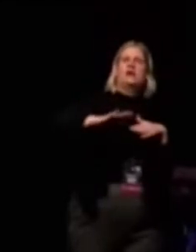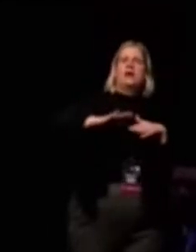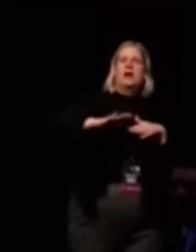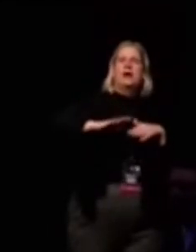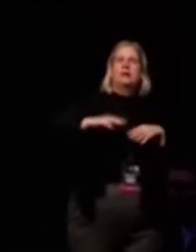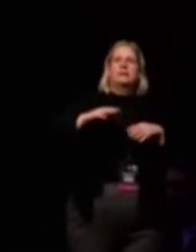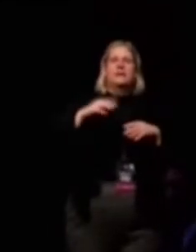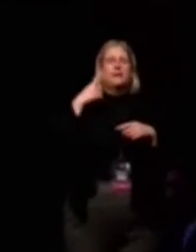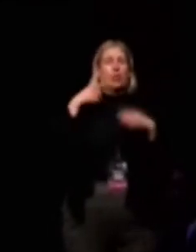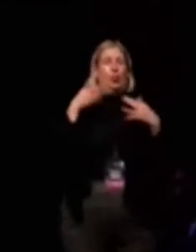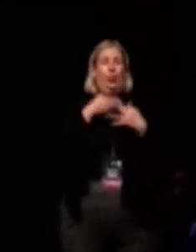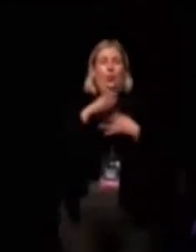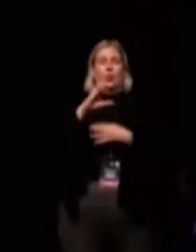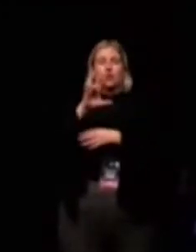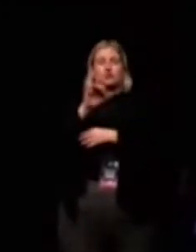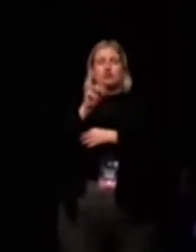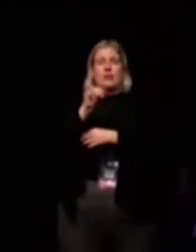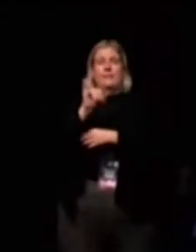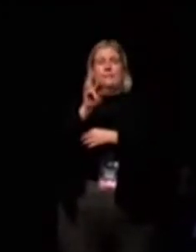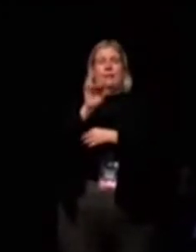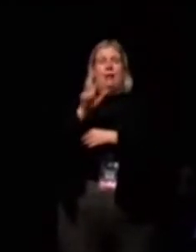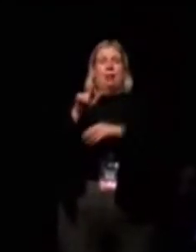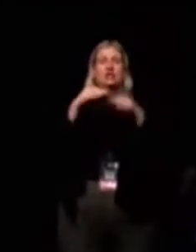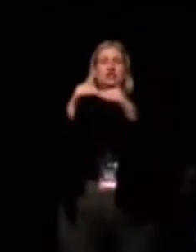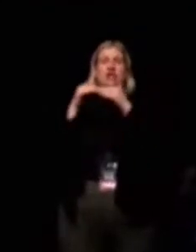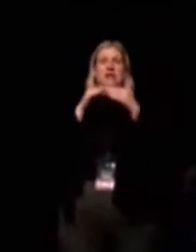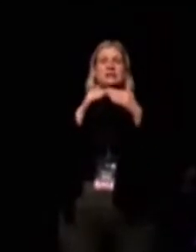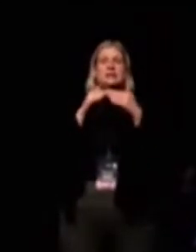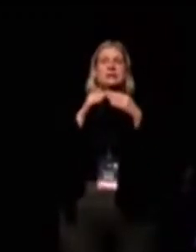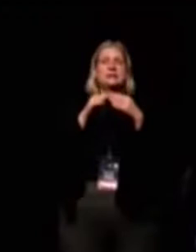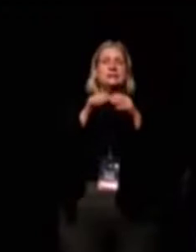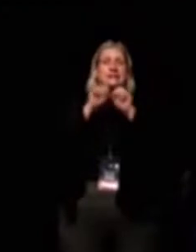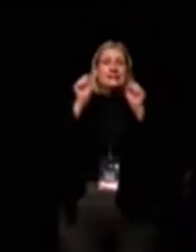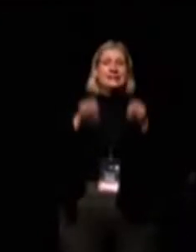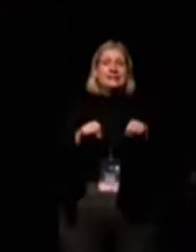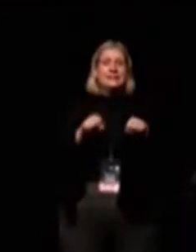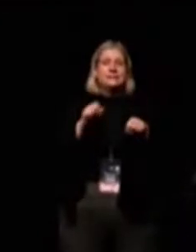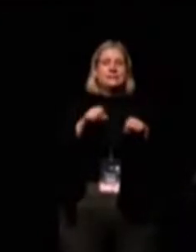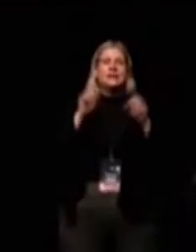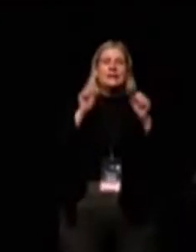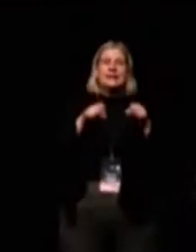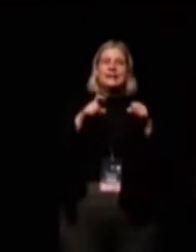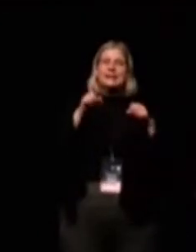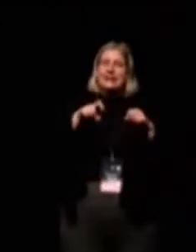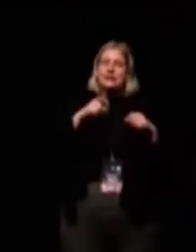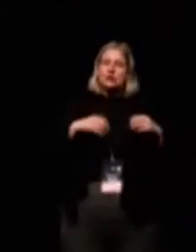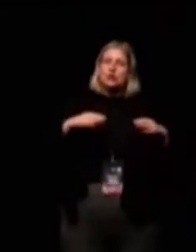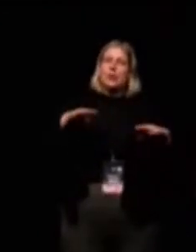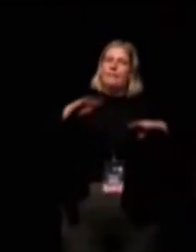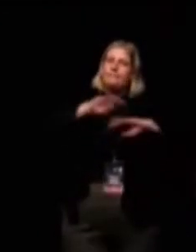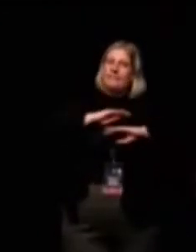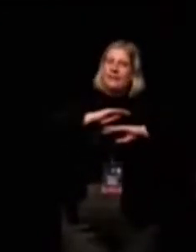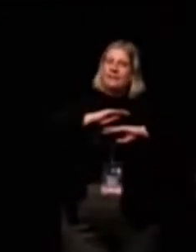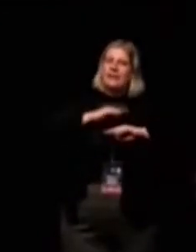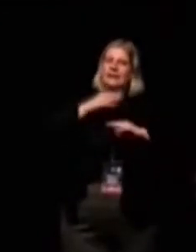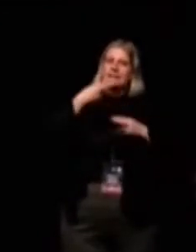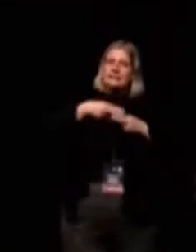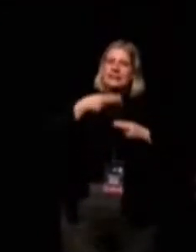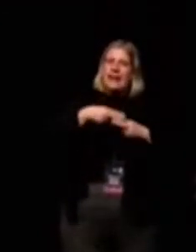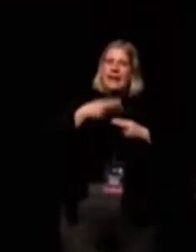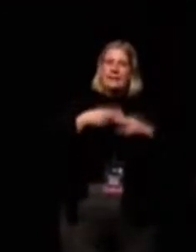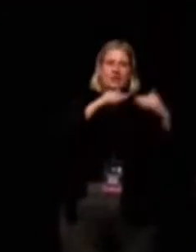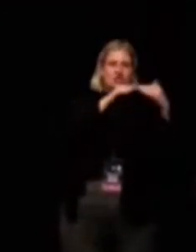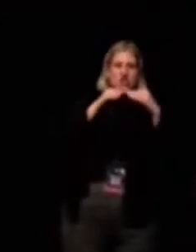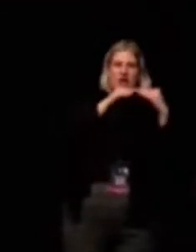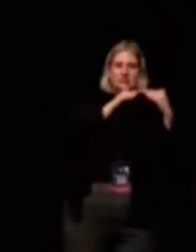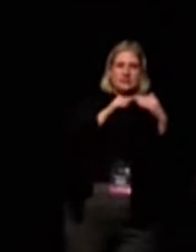criminal justice system that lives up to the word, all-important word, justice. And one party that'll forever end the